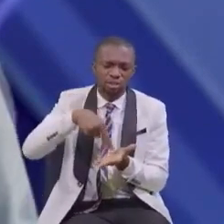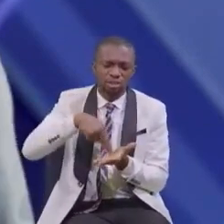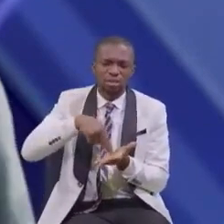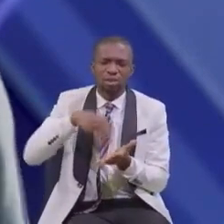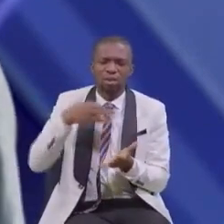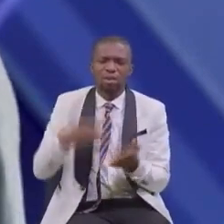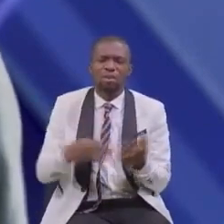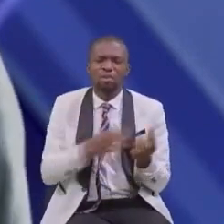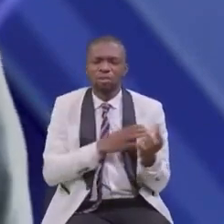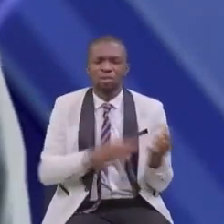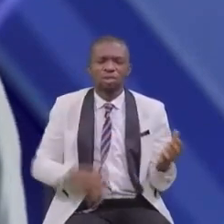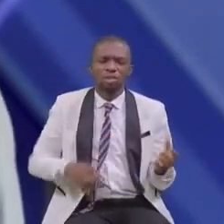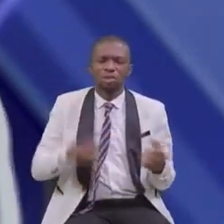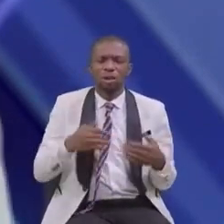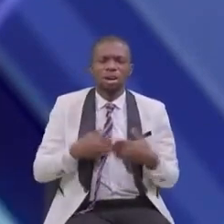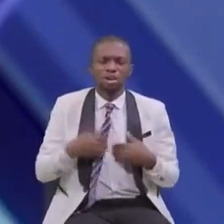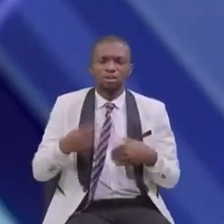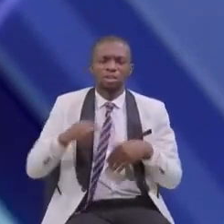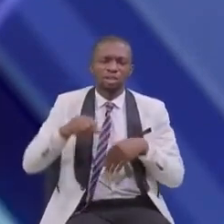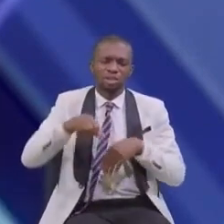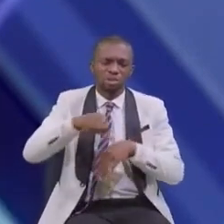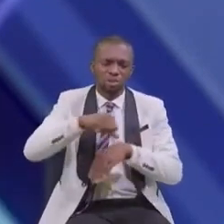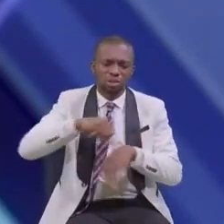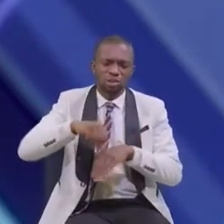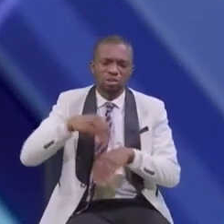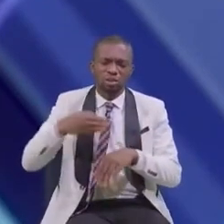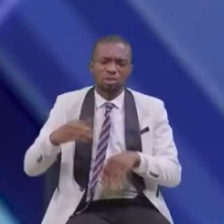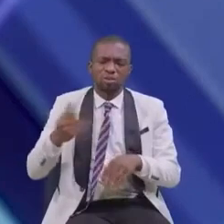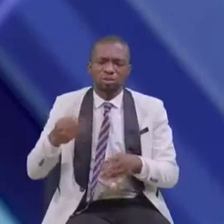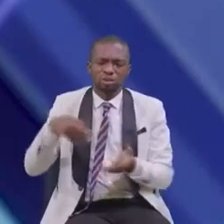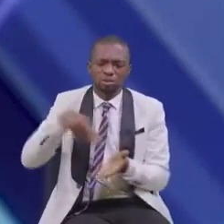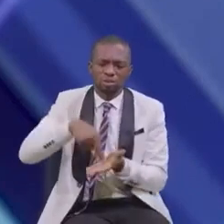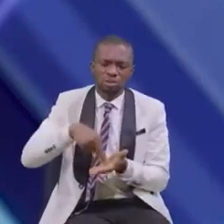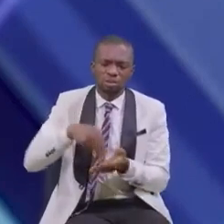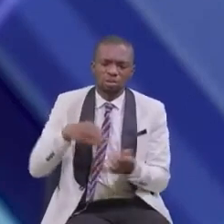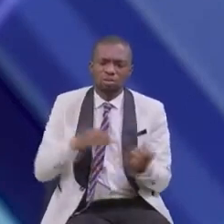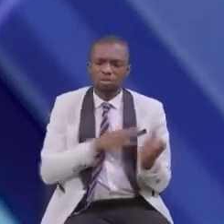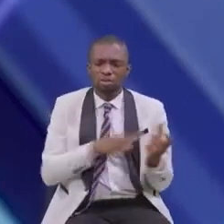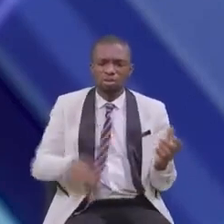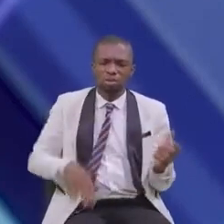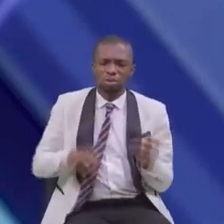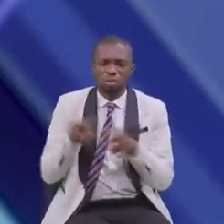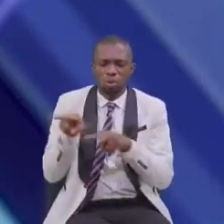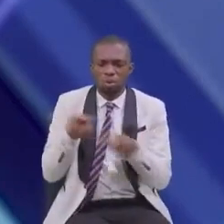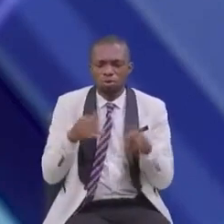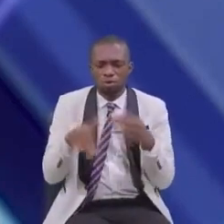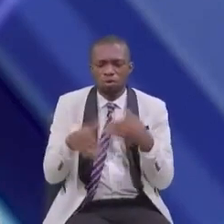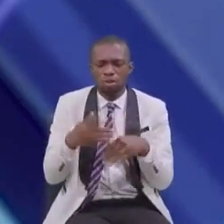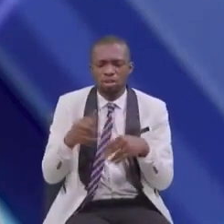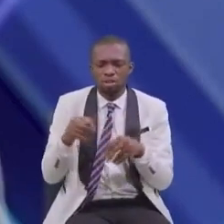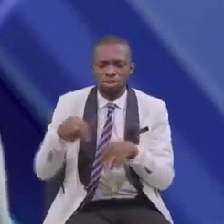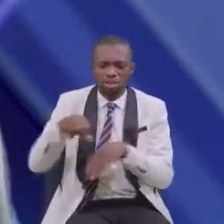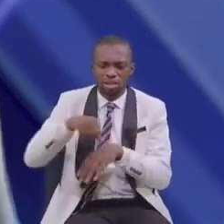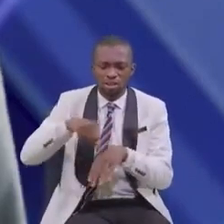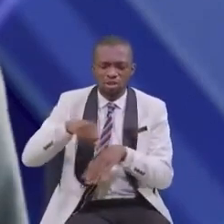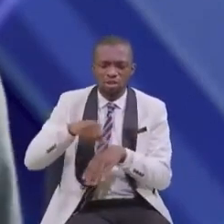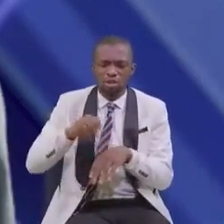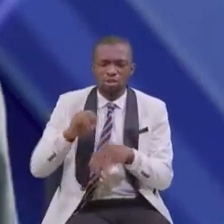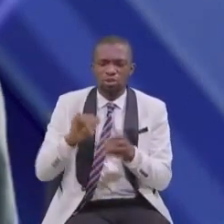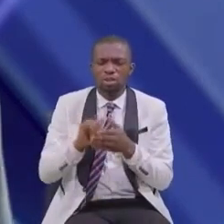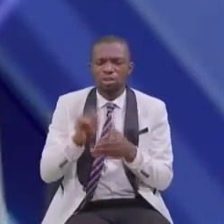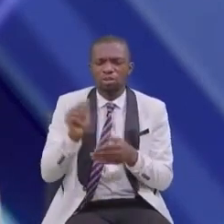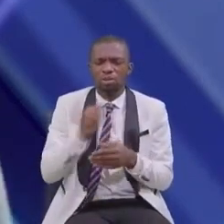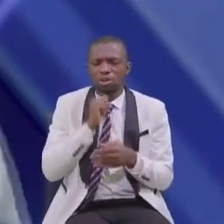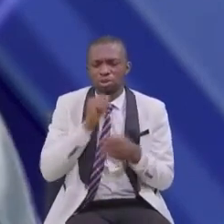of the ambassador. Watch over that anointing so that you will not lose it. Something was somehow